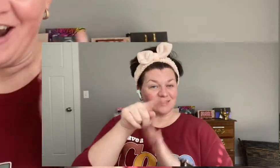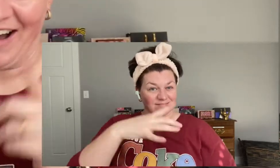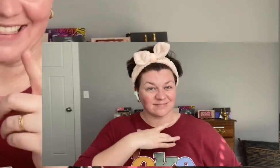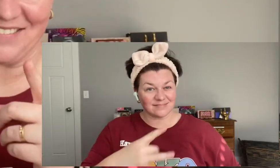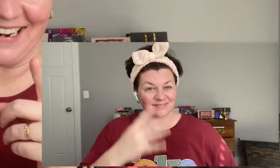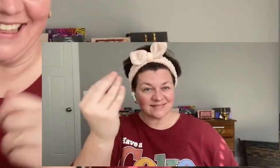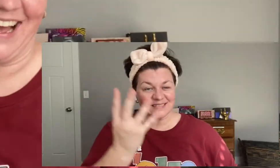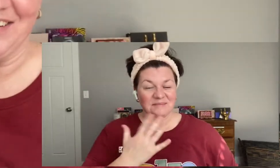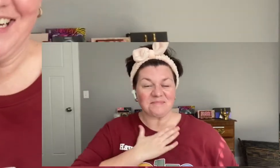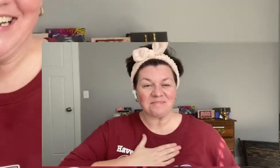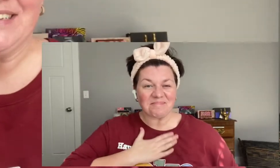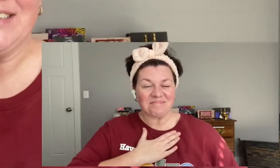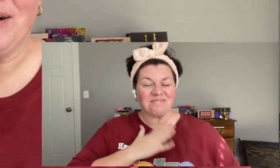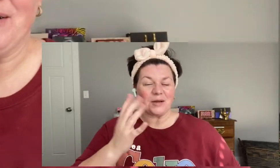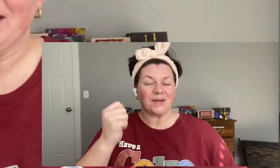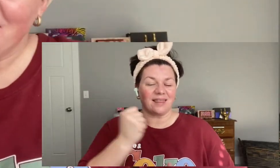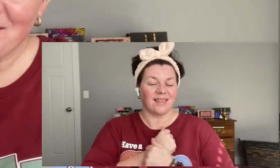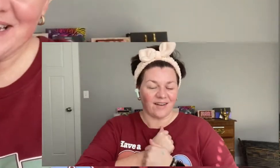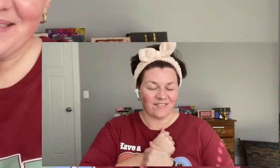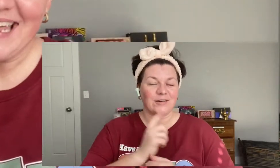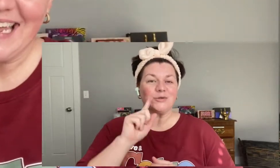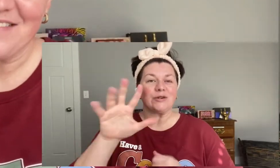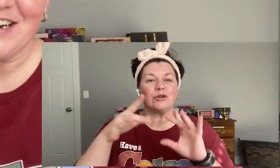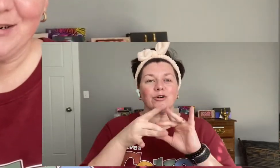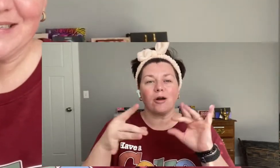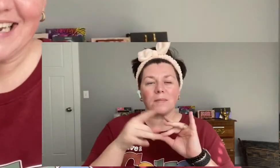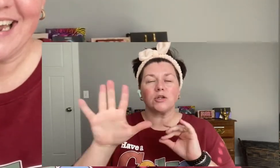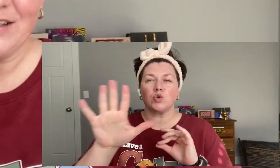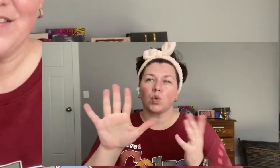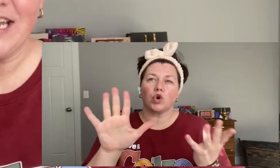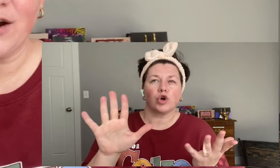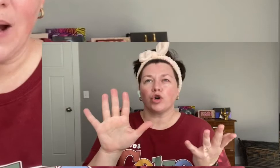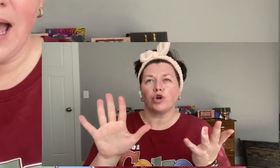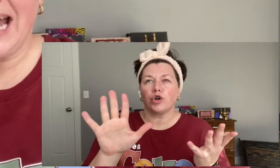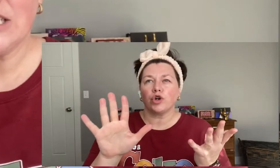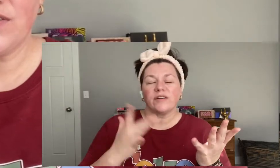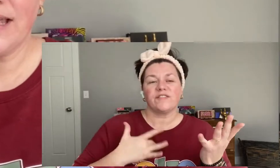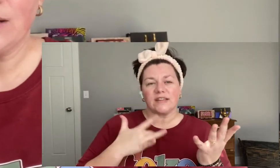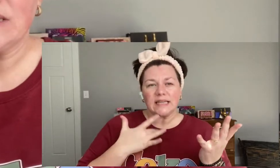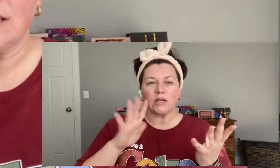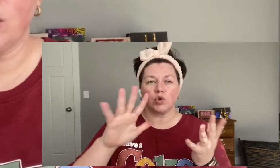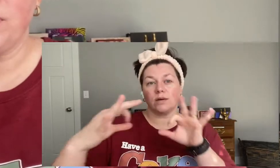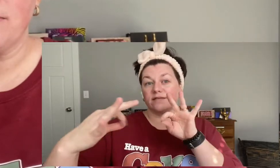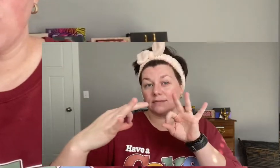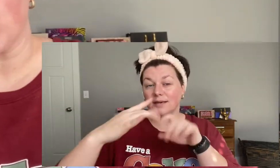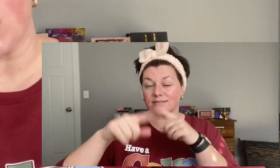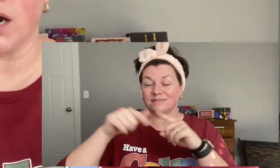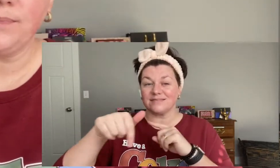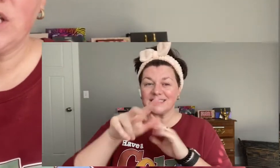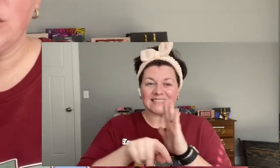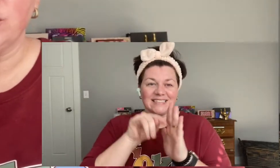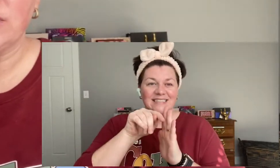and not leave anything out. So let me know what you think of the new style of video. I just felt like it was a little bit